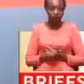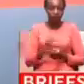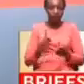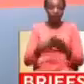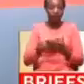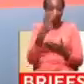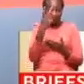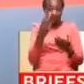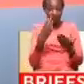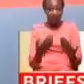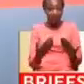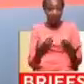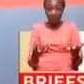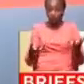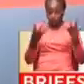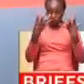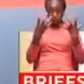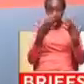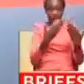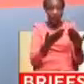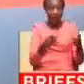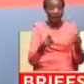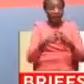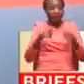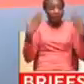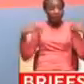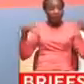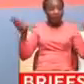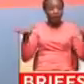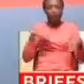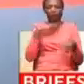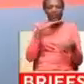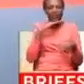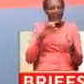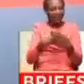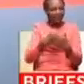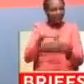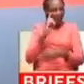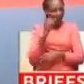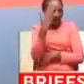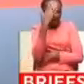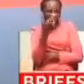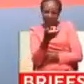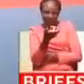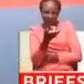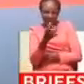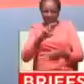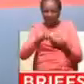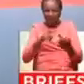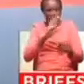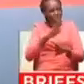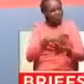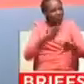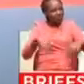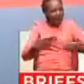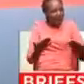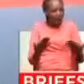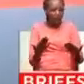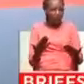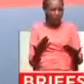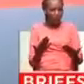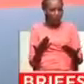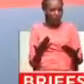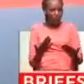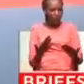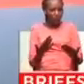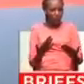of scary, like, you know, the Grim Reaper, the Angel of Death. Like, what does this have to do with music, you know? So, yeah,